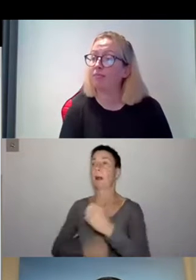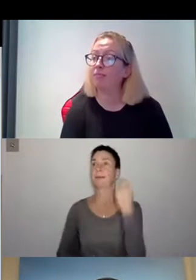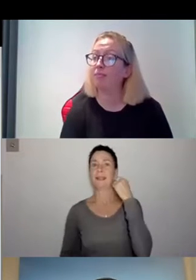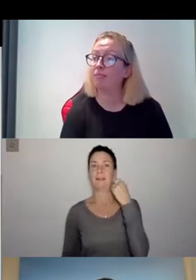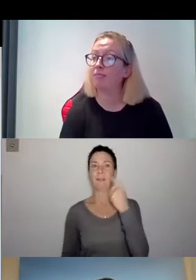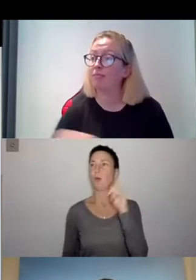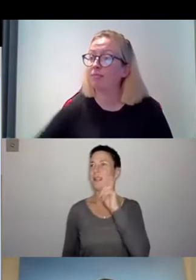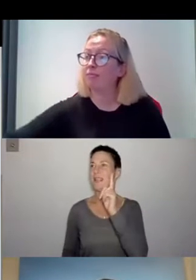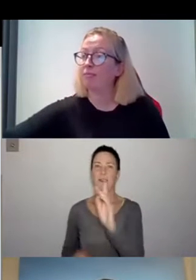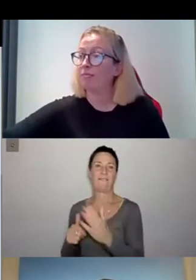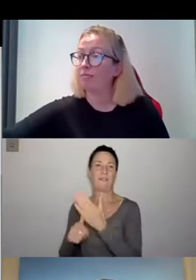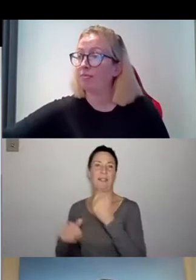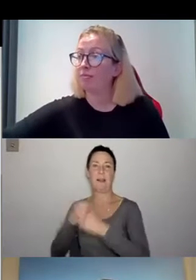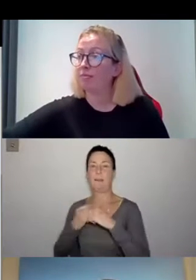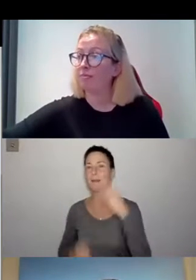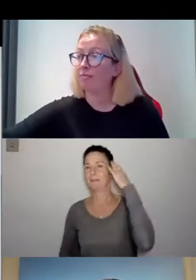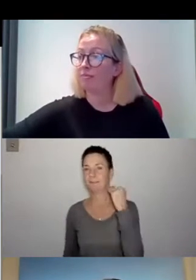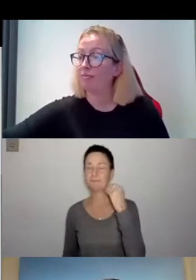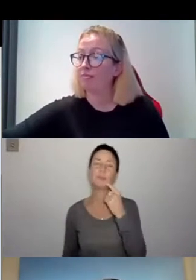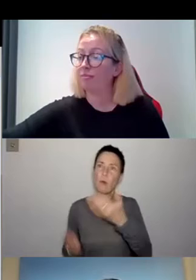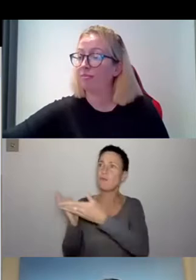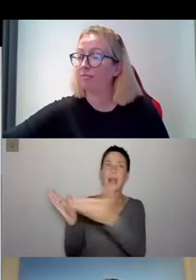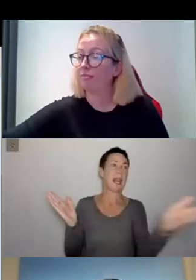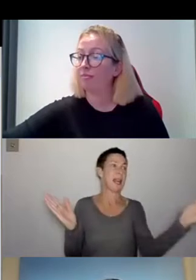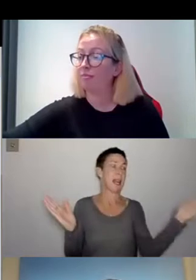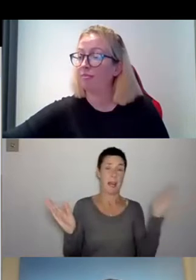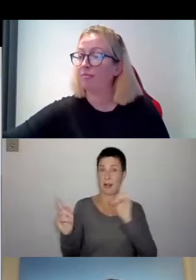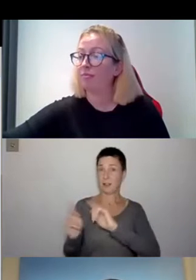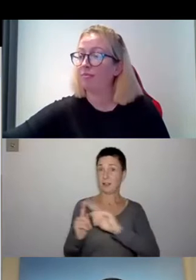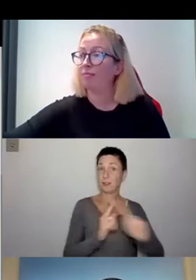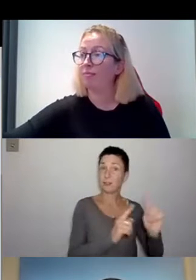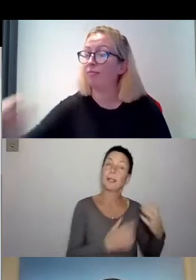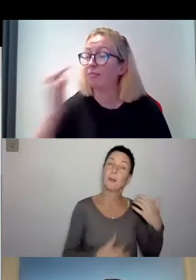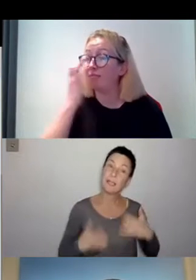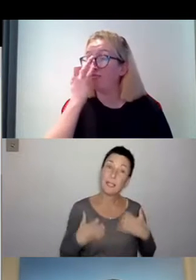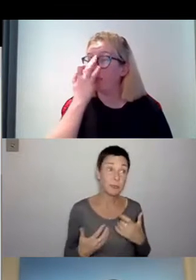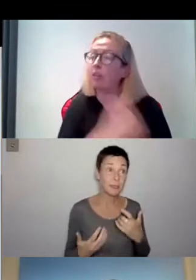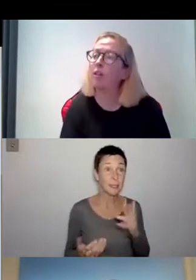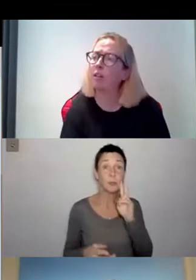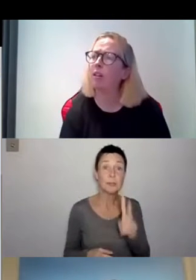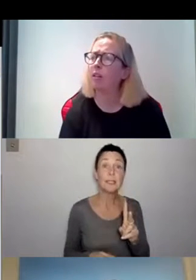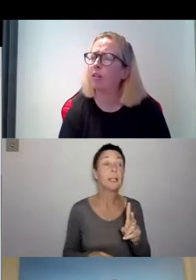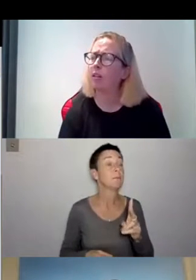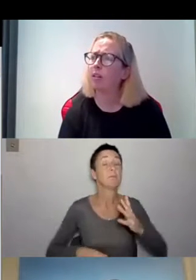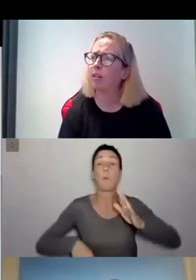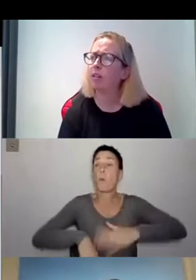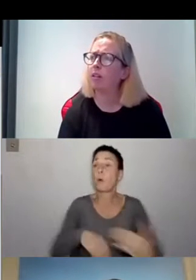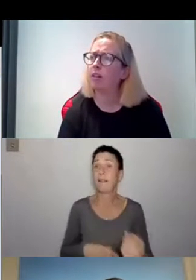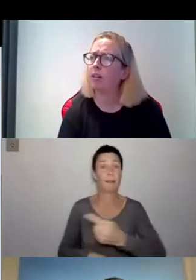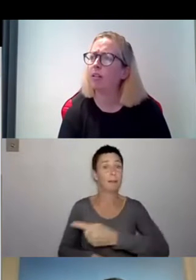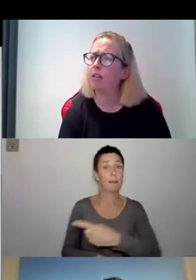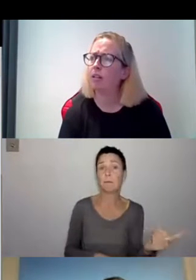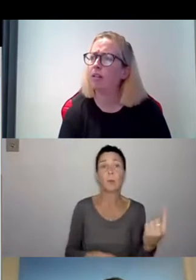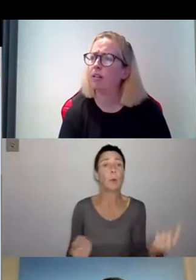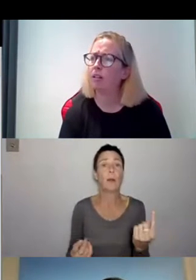then. So a whole variety. And what was really interesting was no matter what, the